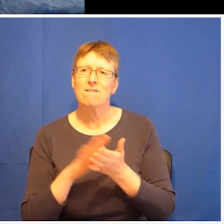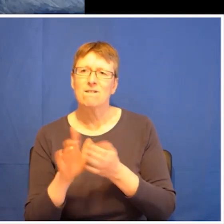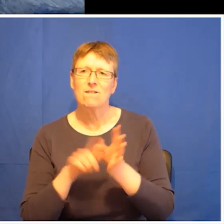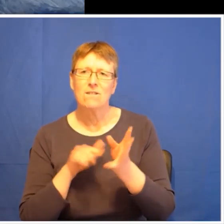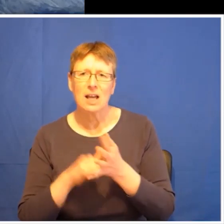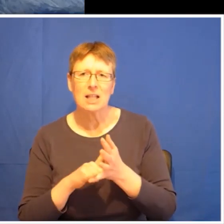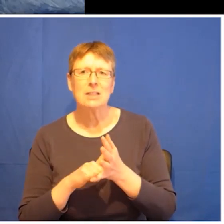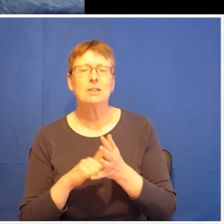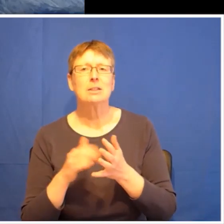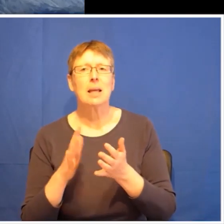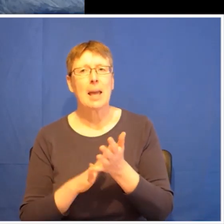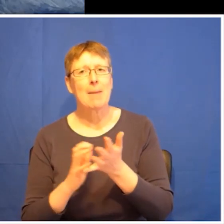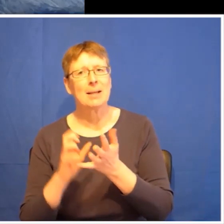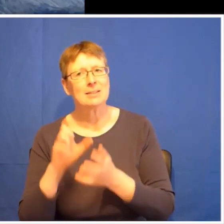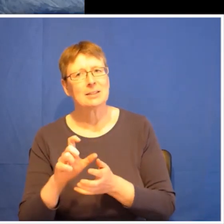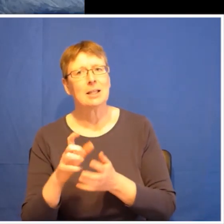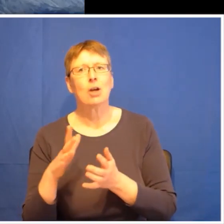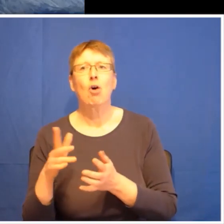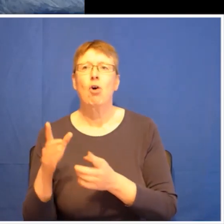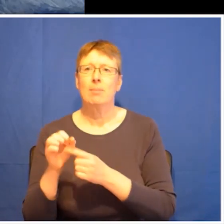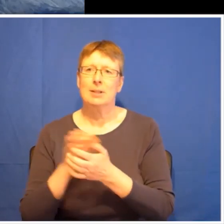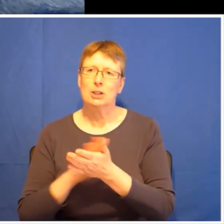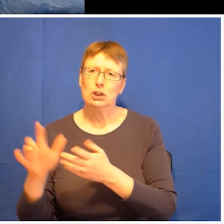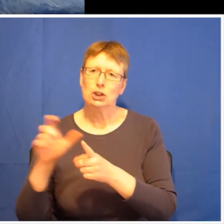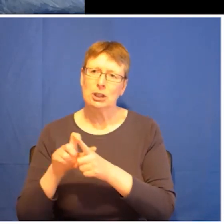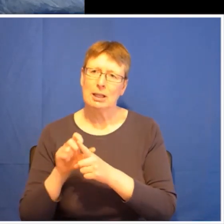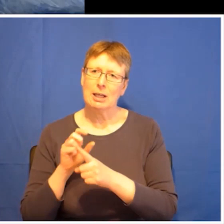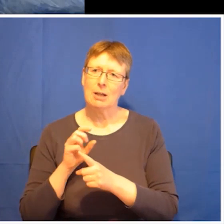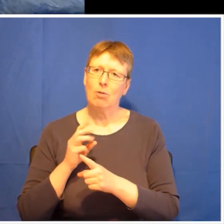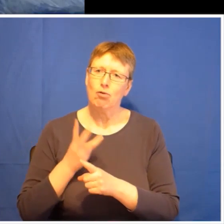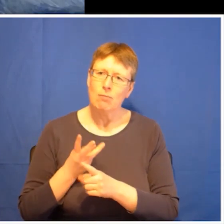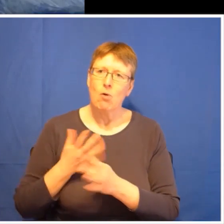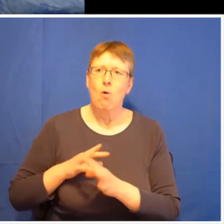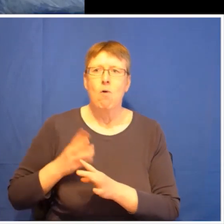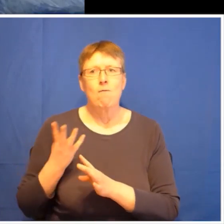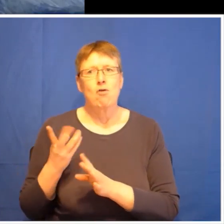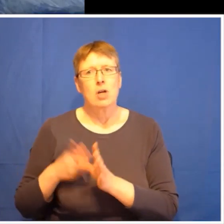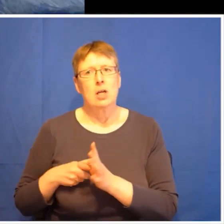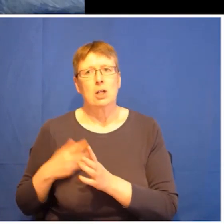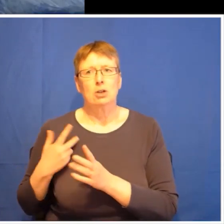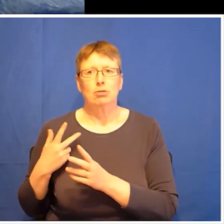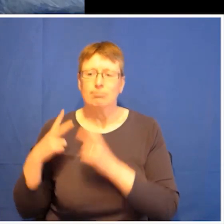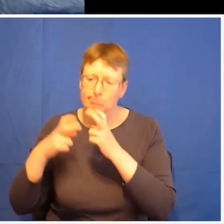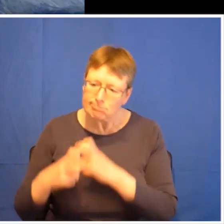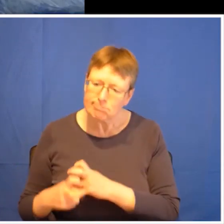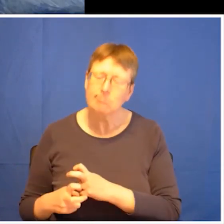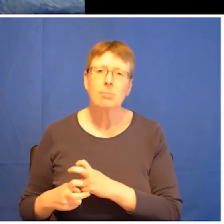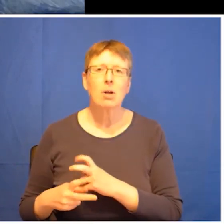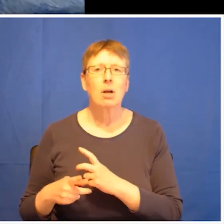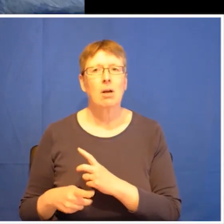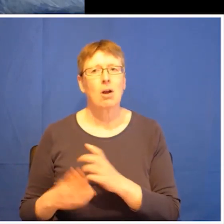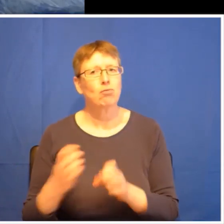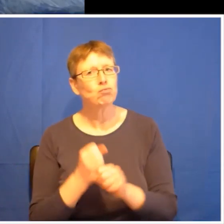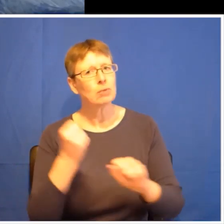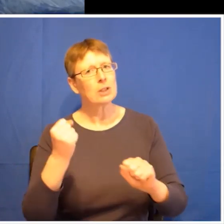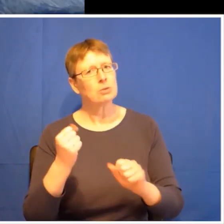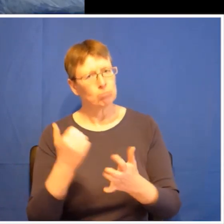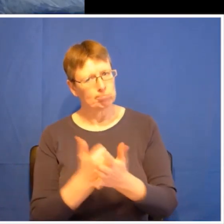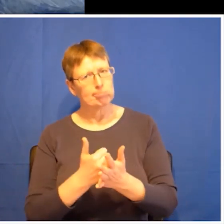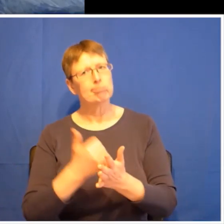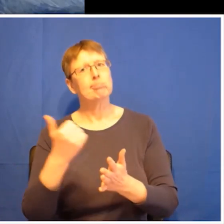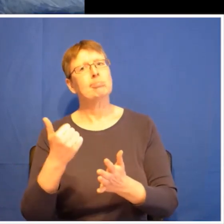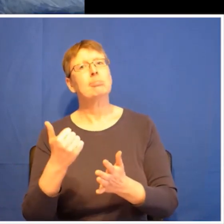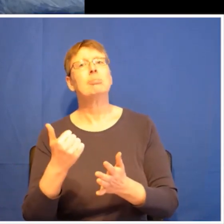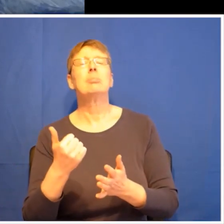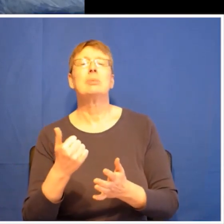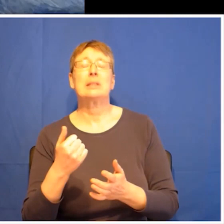only 1 year with us, or a PhD after 3 or 4 years of research, graduation is a fantastic achievement, and all the